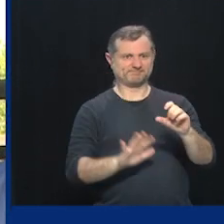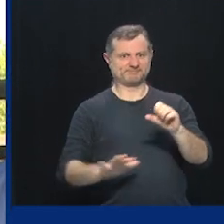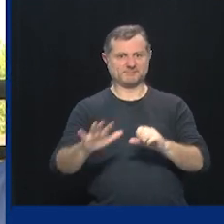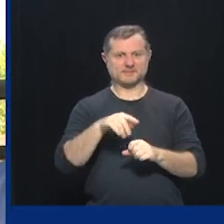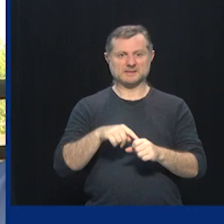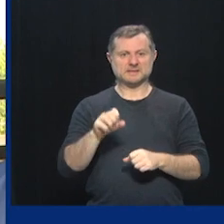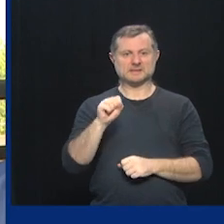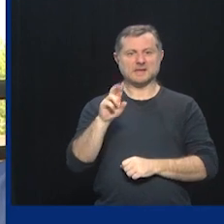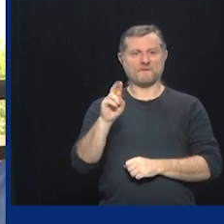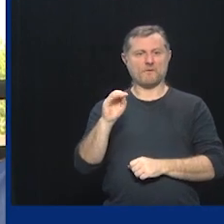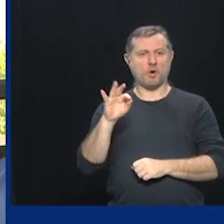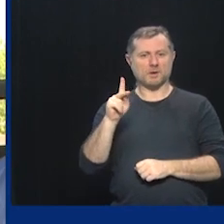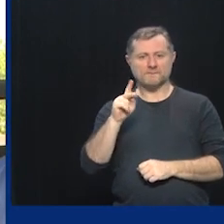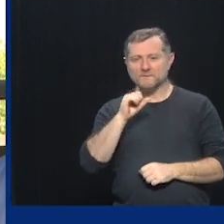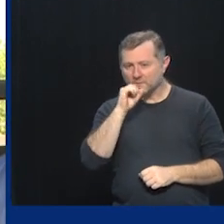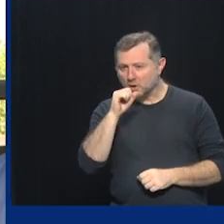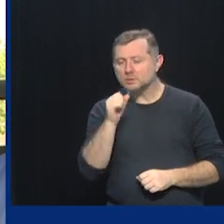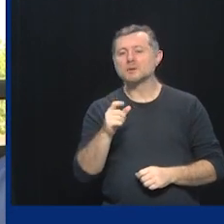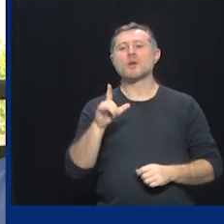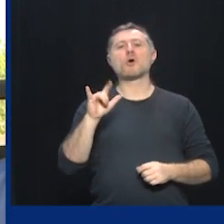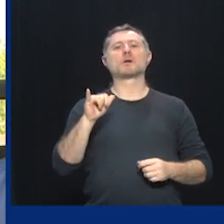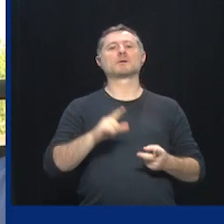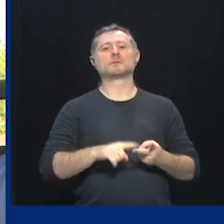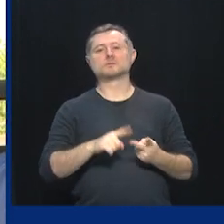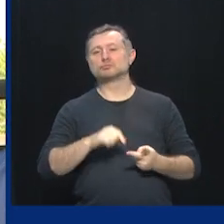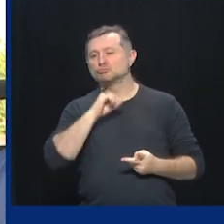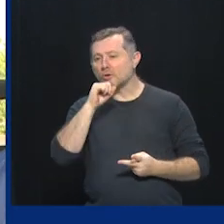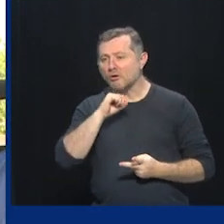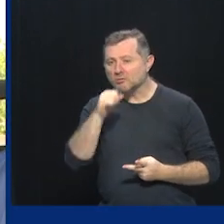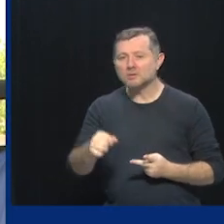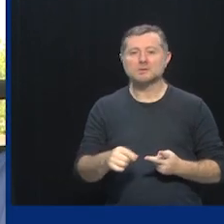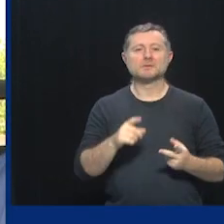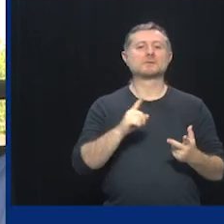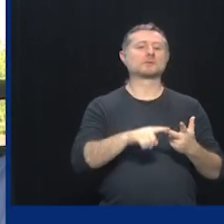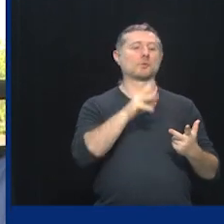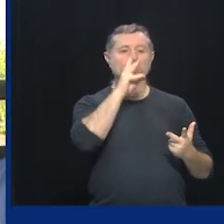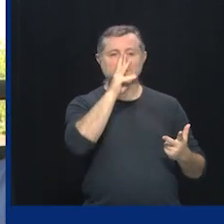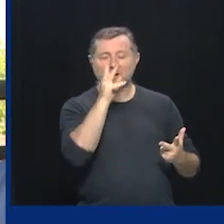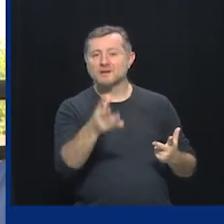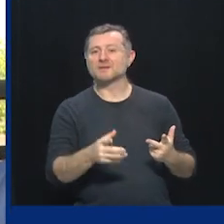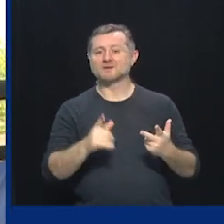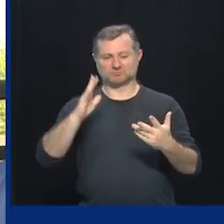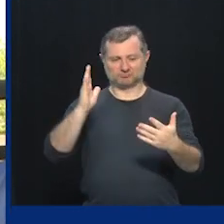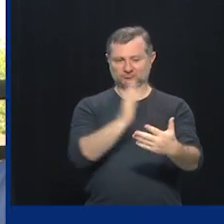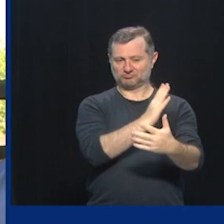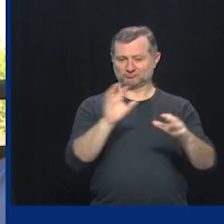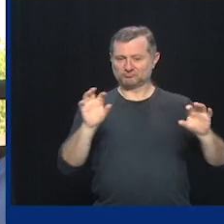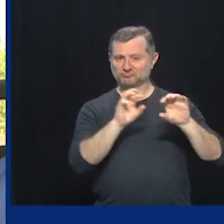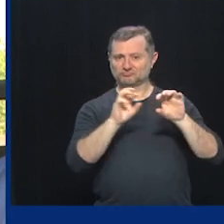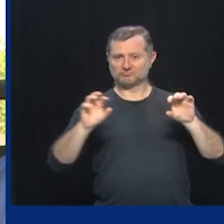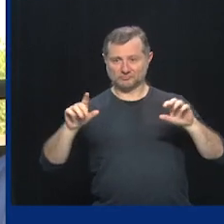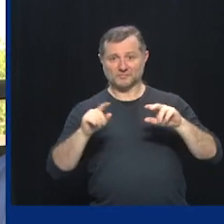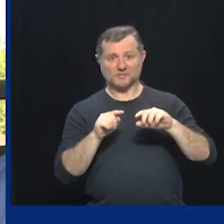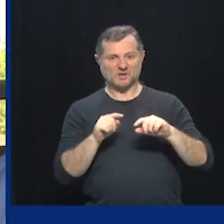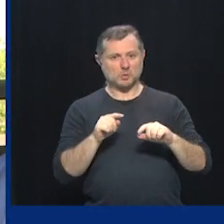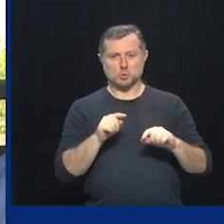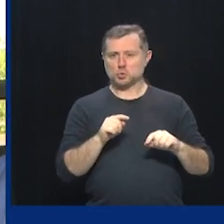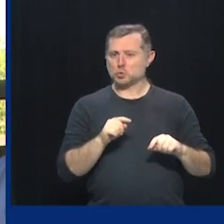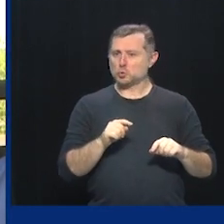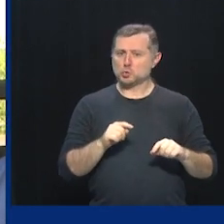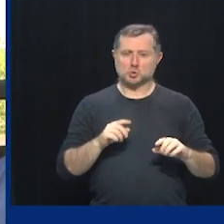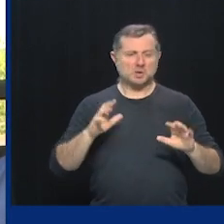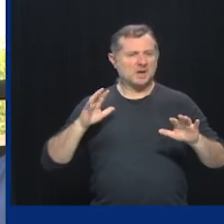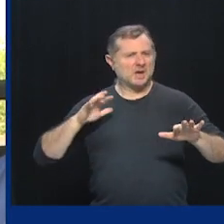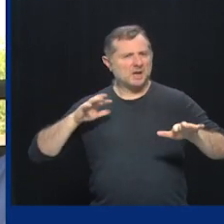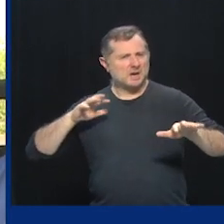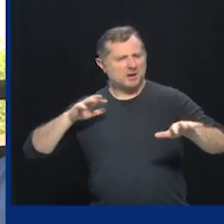the 5 boroughs, to Rockland, to Putnam, to Westchester. It was an unbelievable amount of rainfall in an incredibly